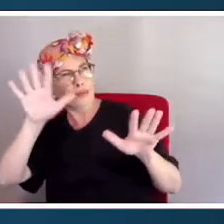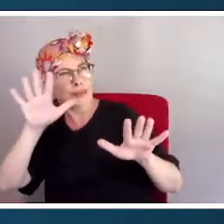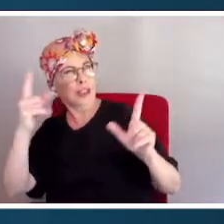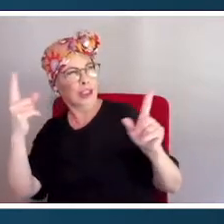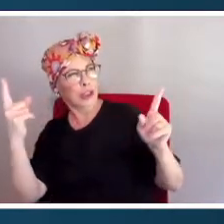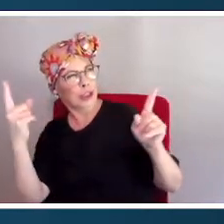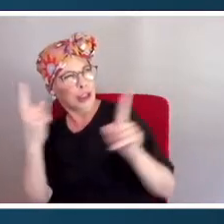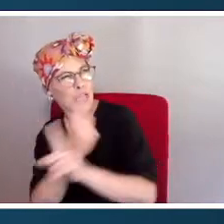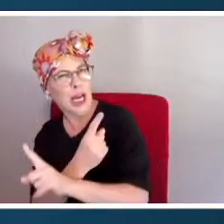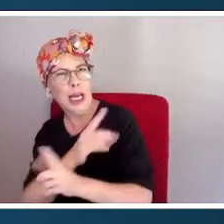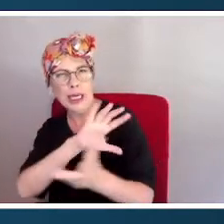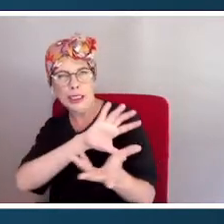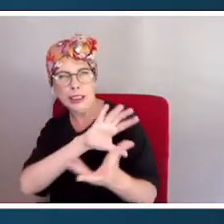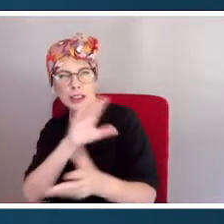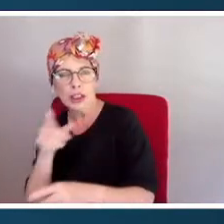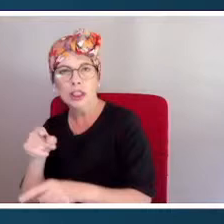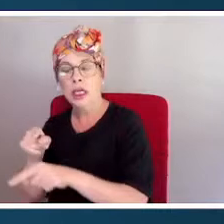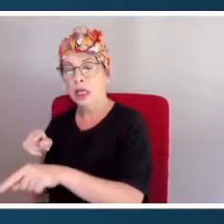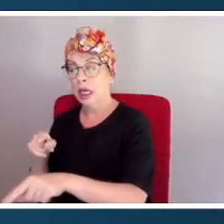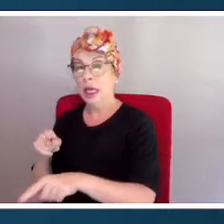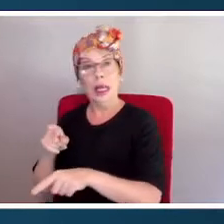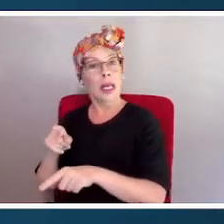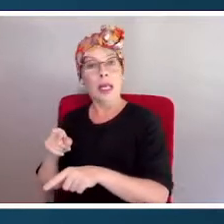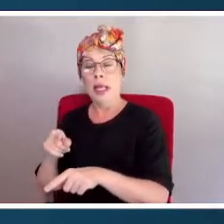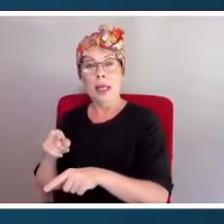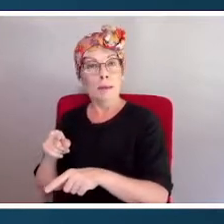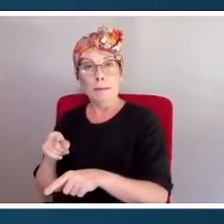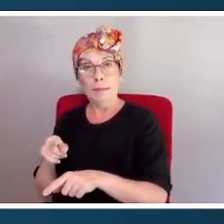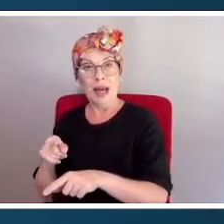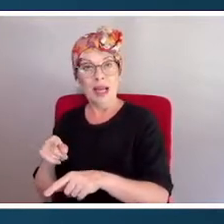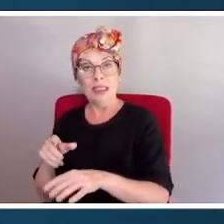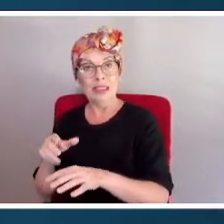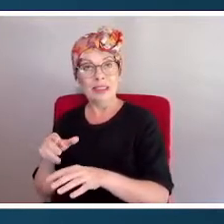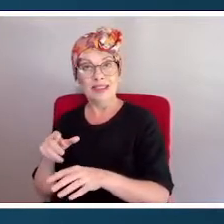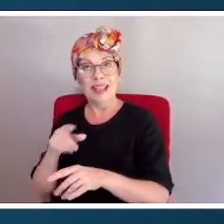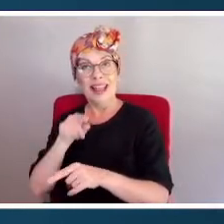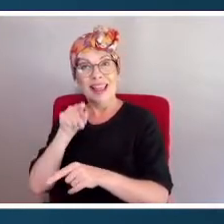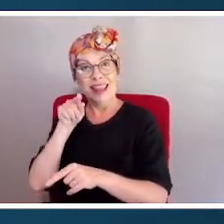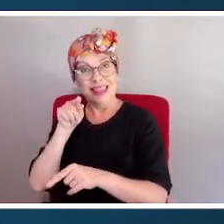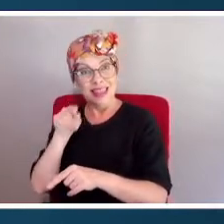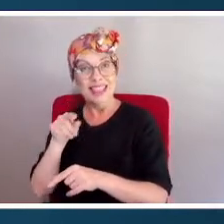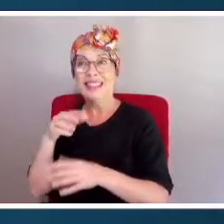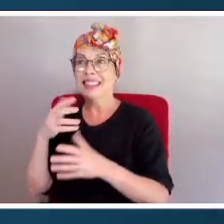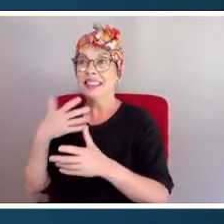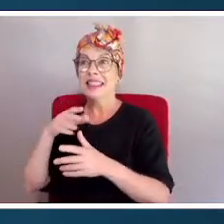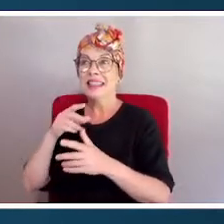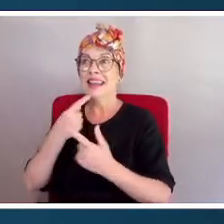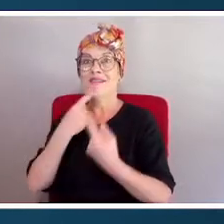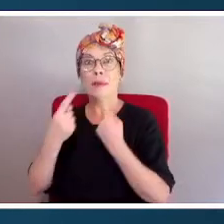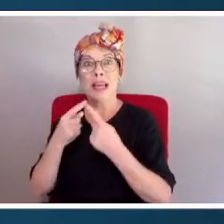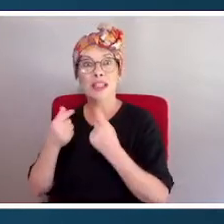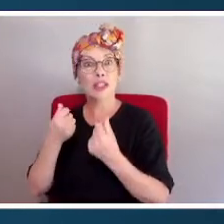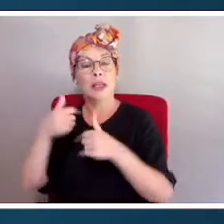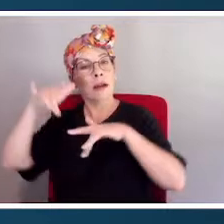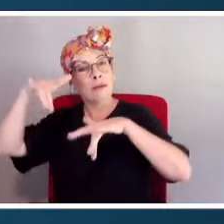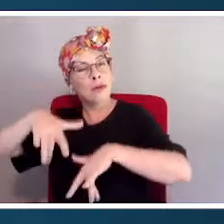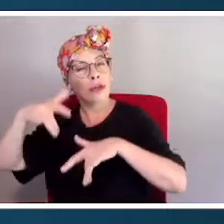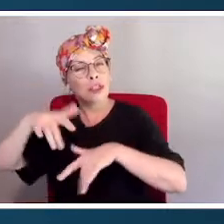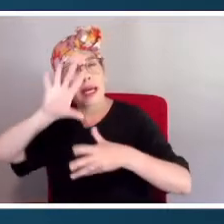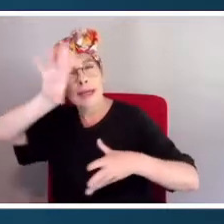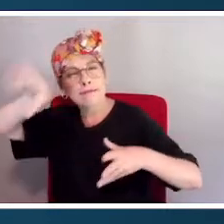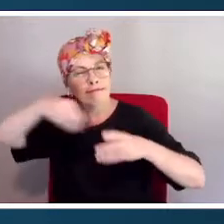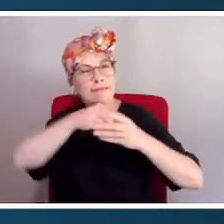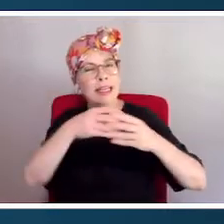this term was still to make its way into development textbooks and policy discussions. And my lessons from